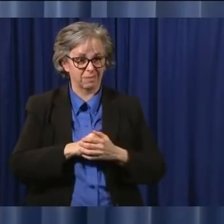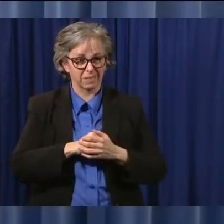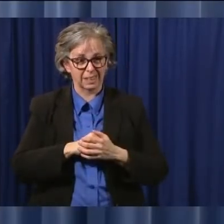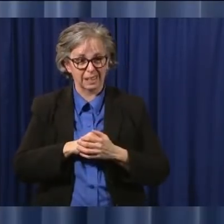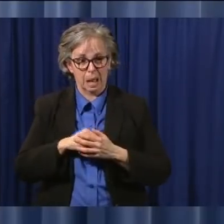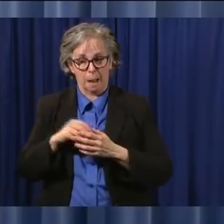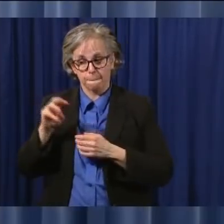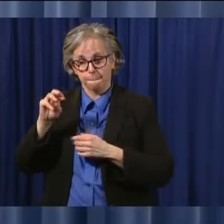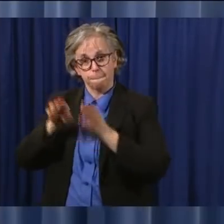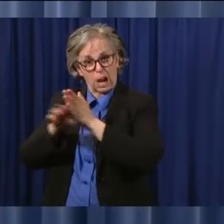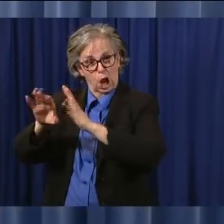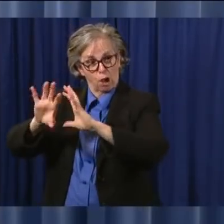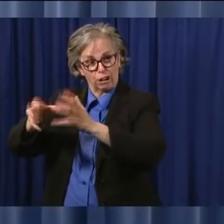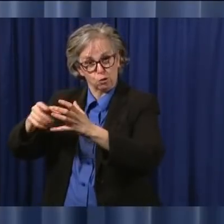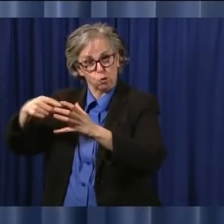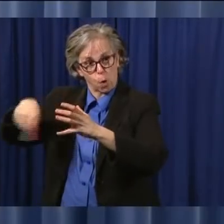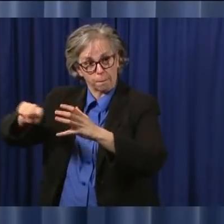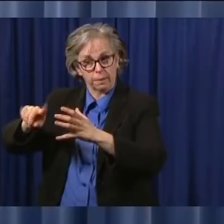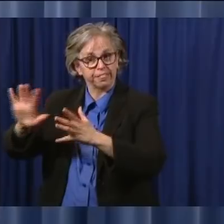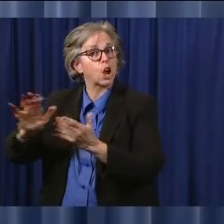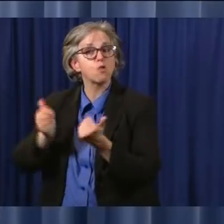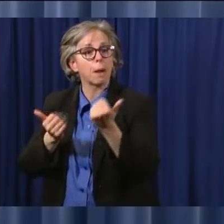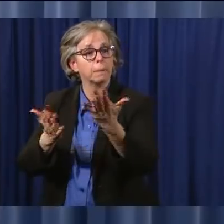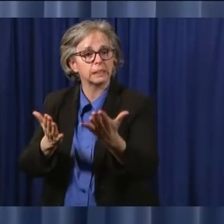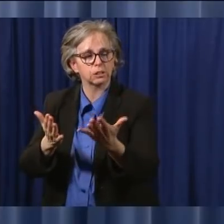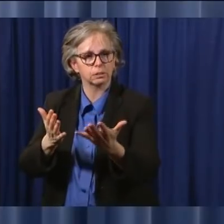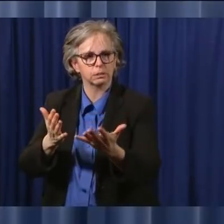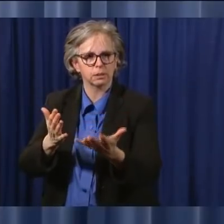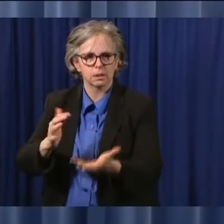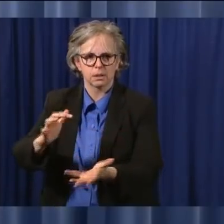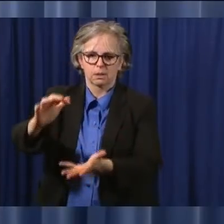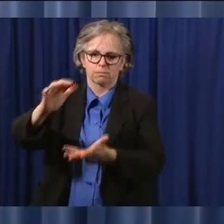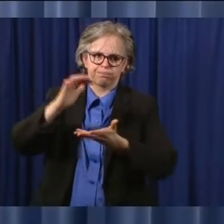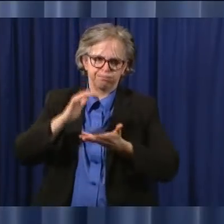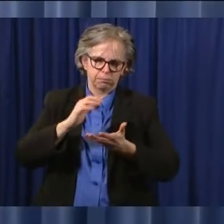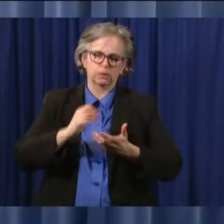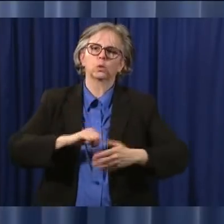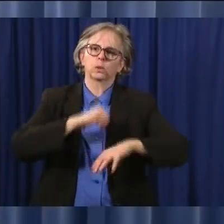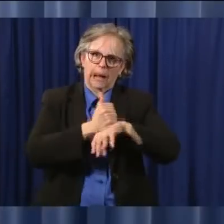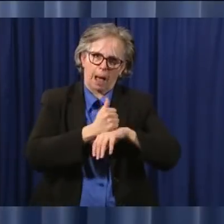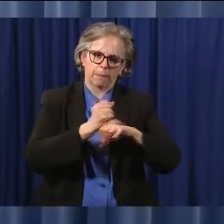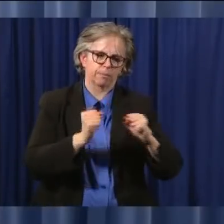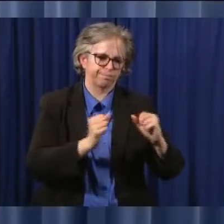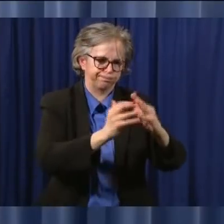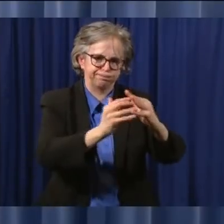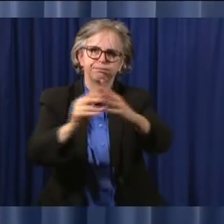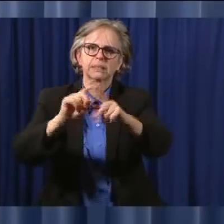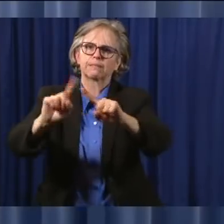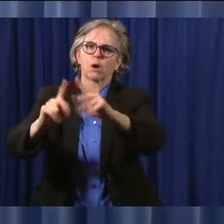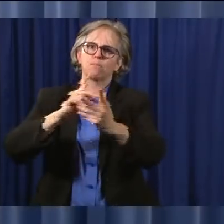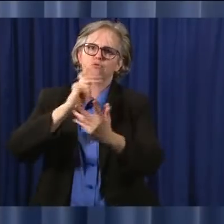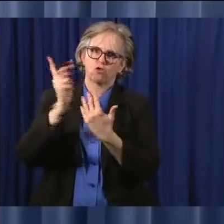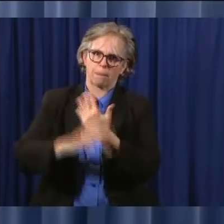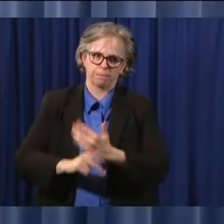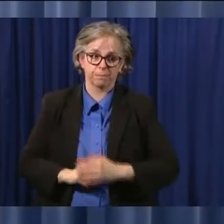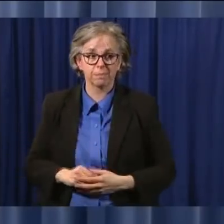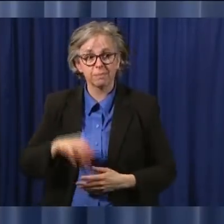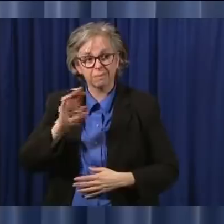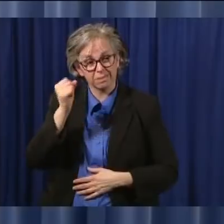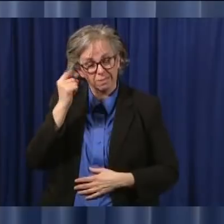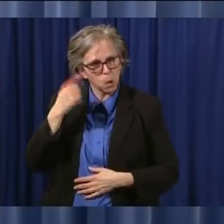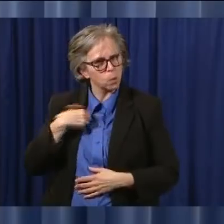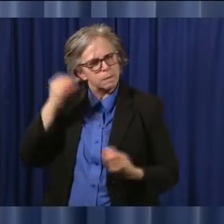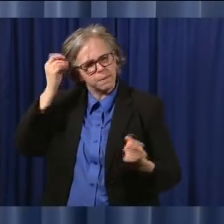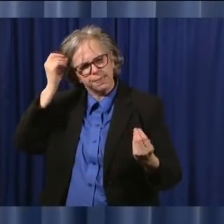long-term recommendations. So this is a position in the Department of Health that, frankly, we have thought about for a long time. It's time.